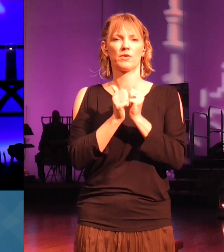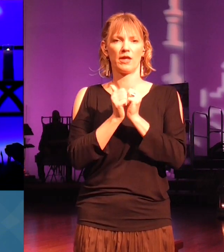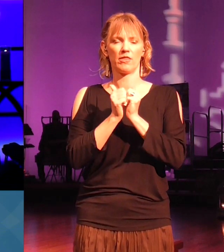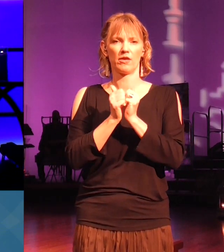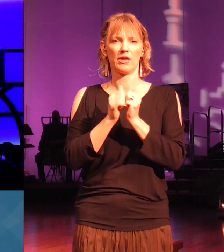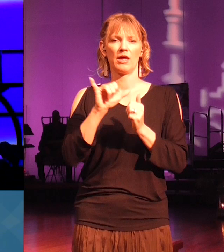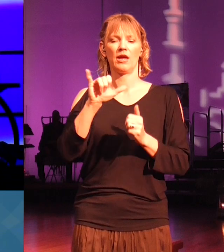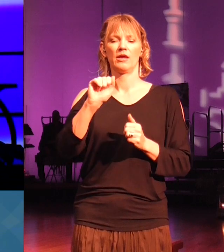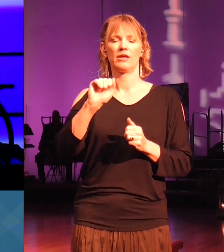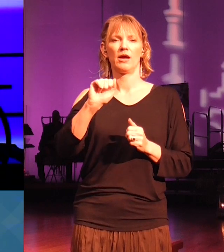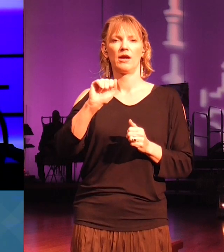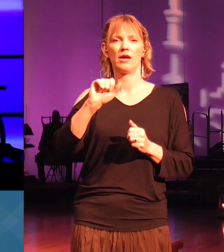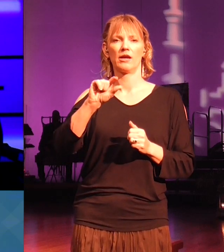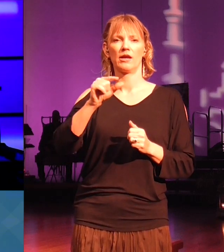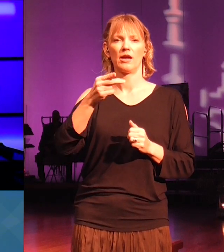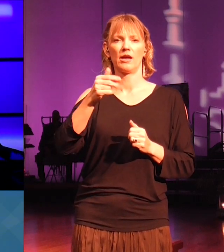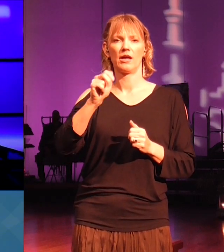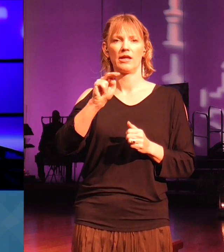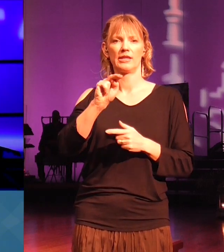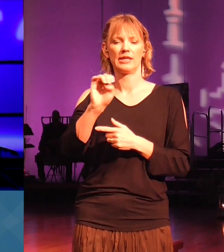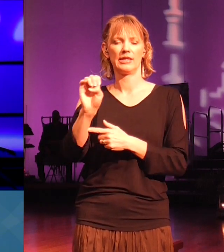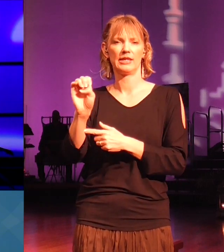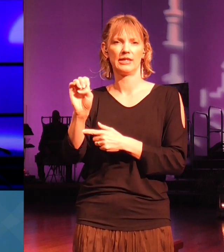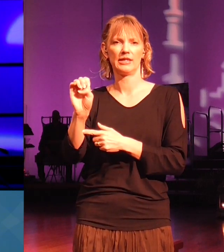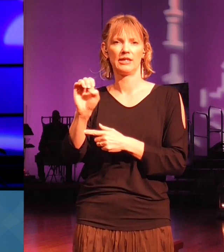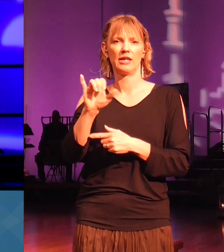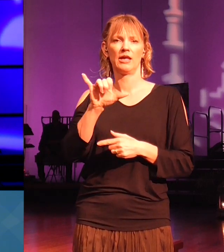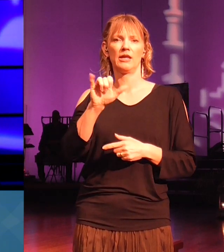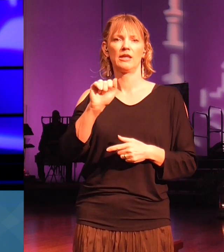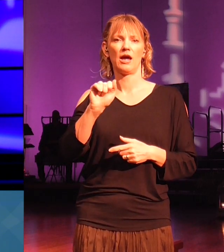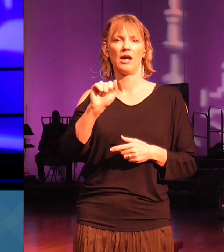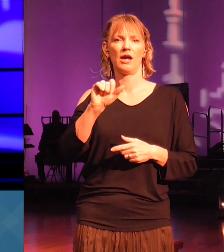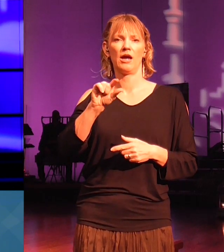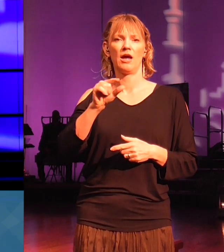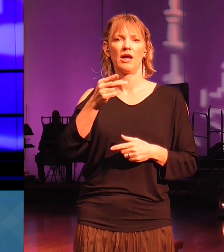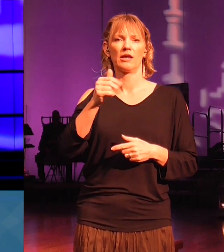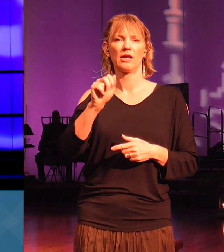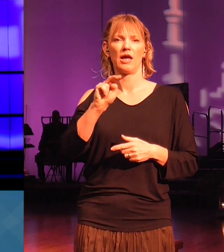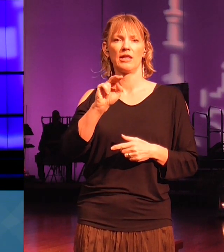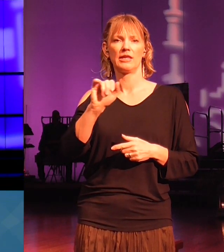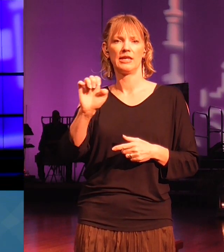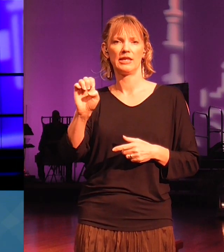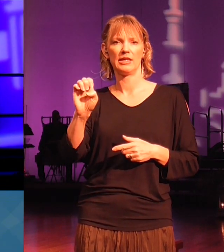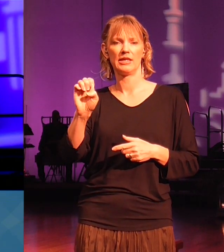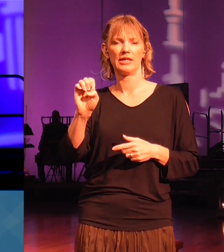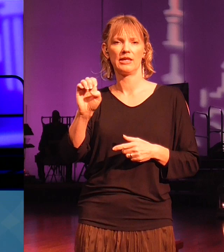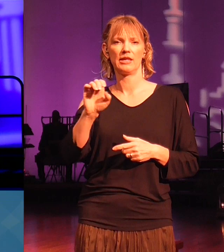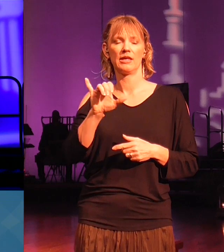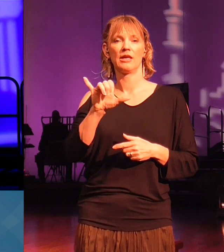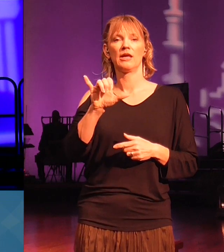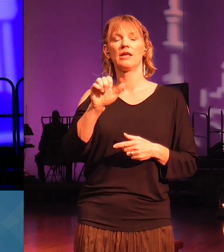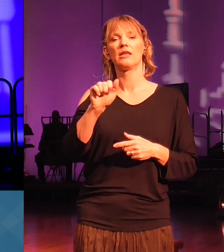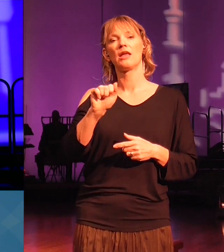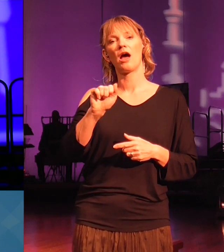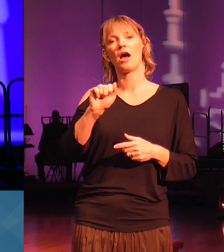Ya Ghani, Ya Ghani,